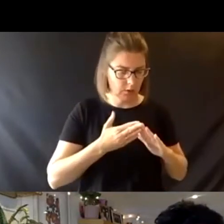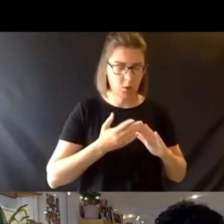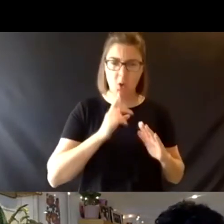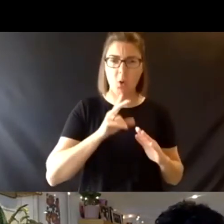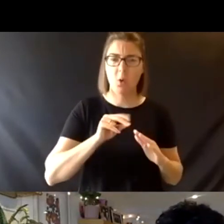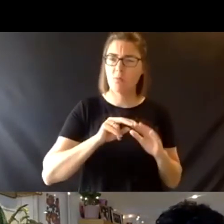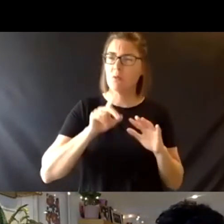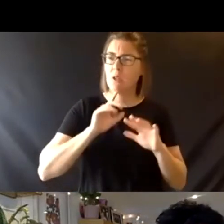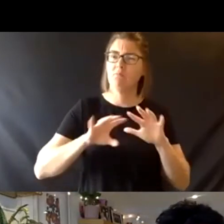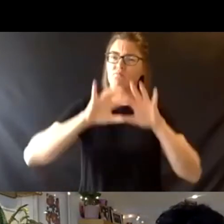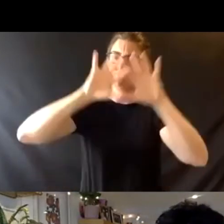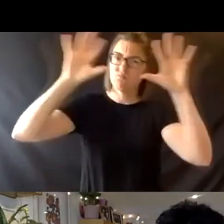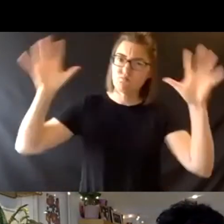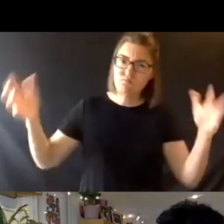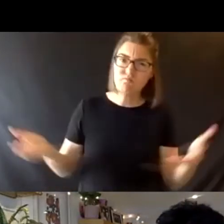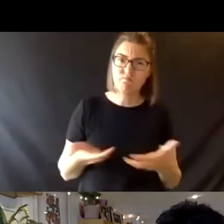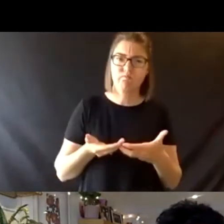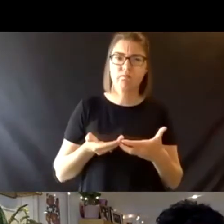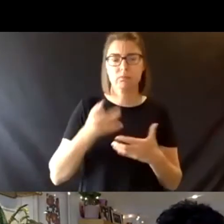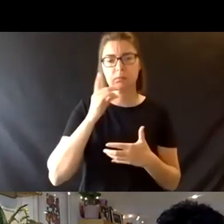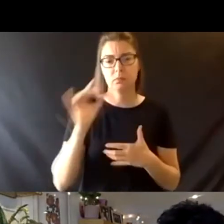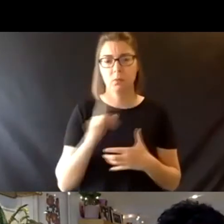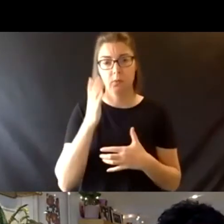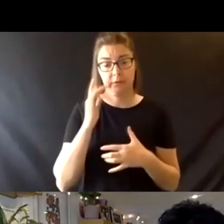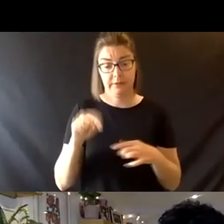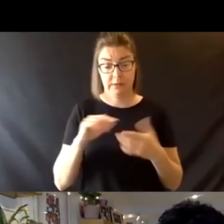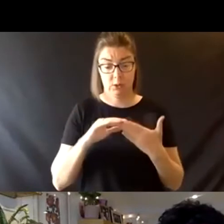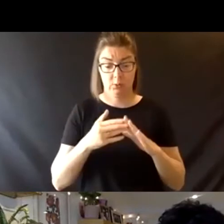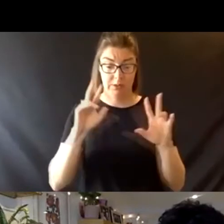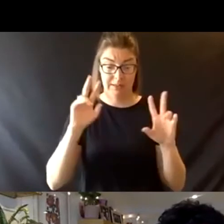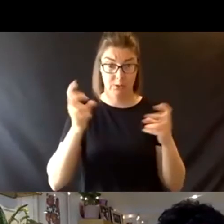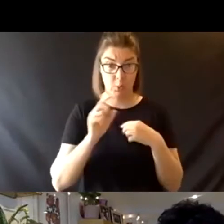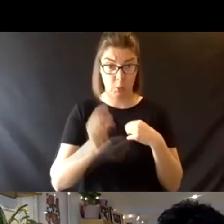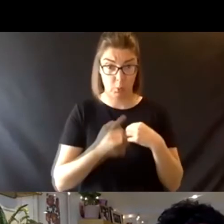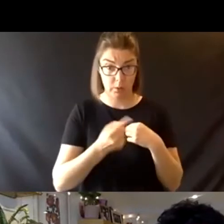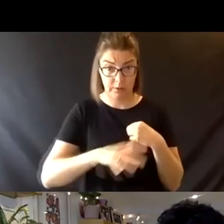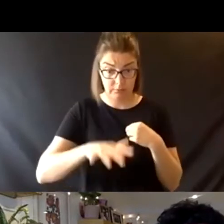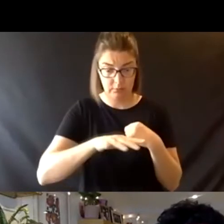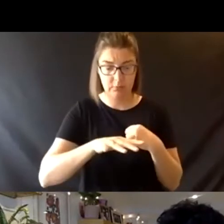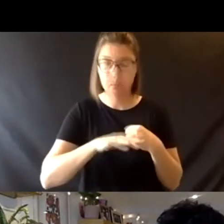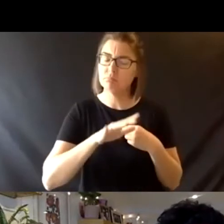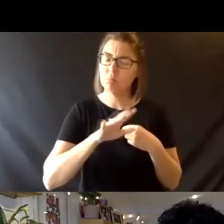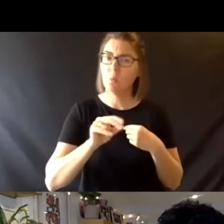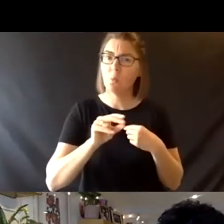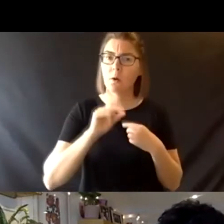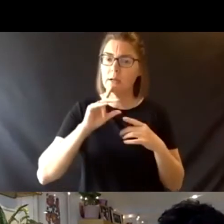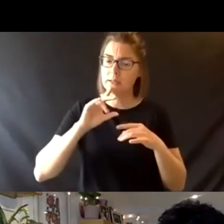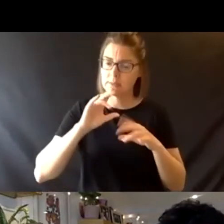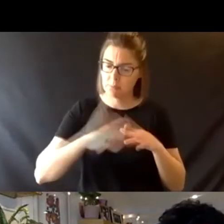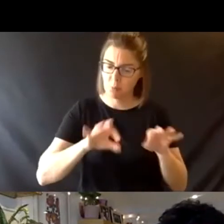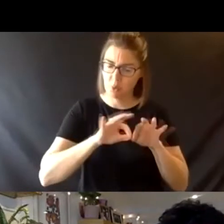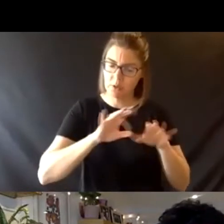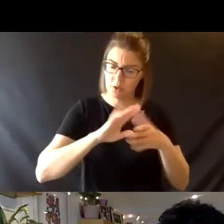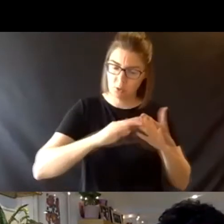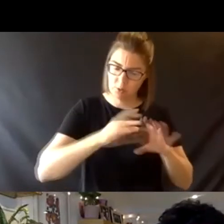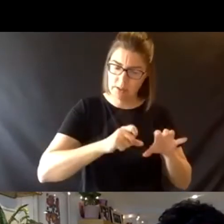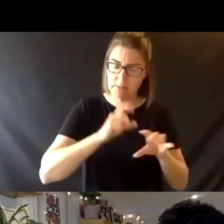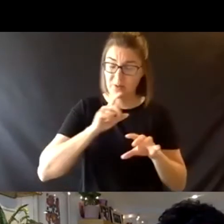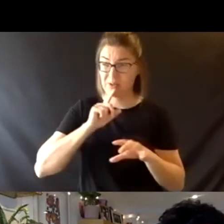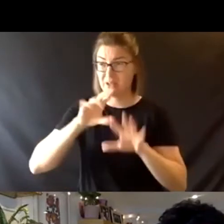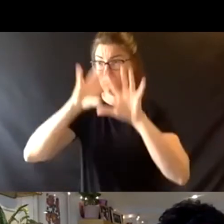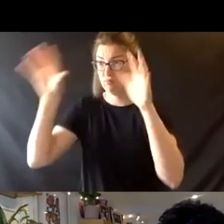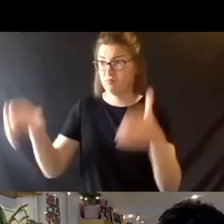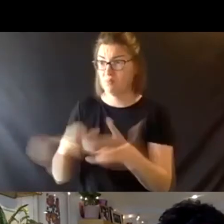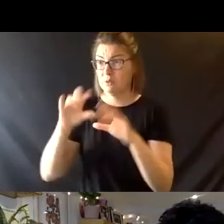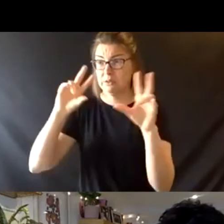holistically, right? Because this is not only a community issue locally, and as much as that's important, it also is a global issue. And we do see